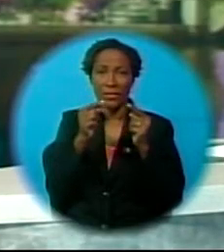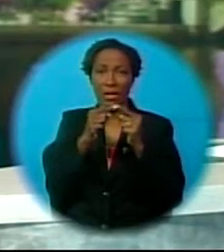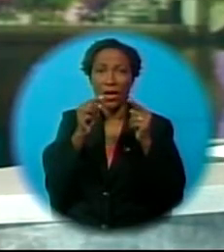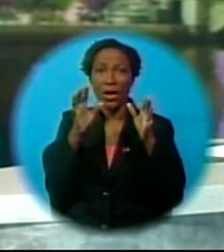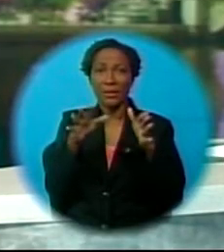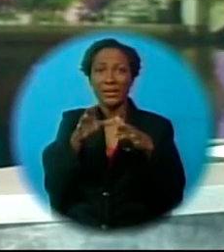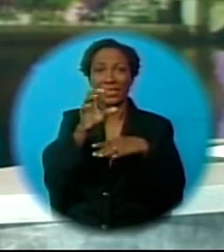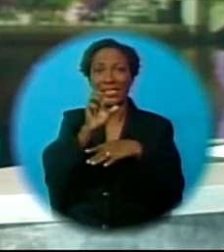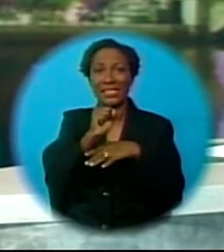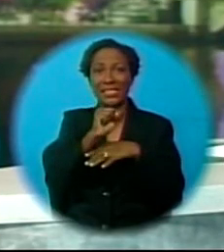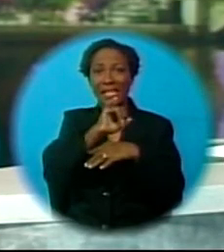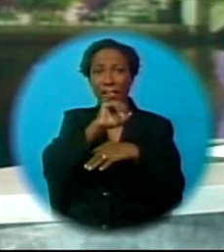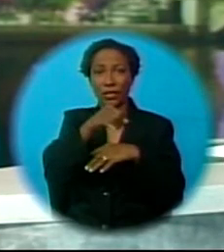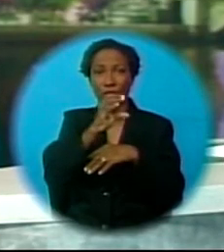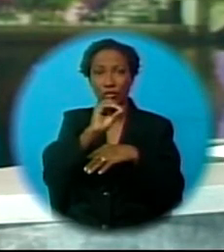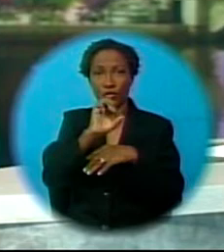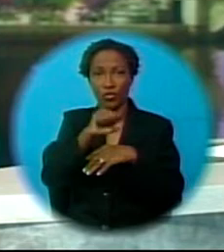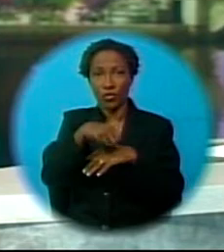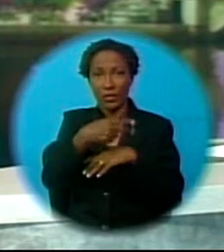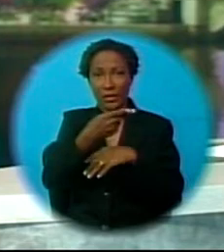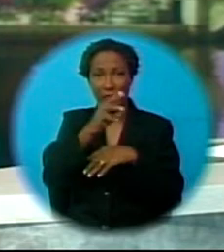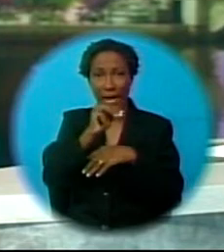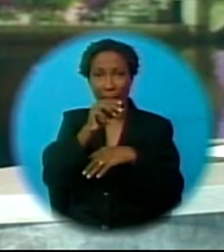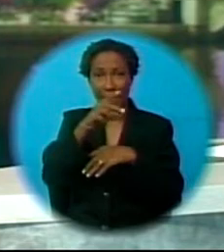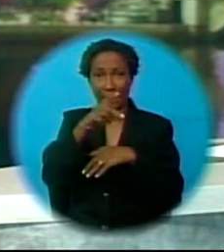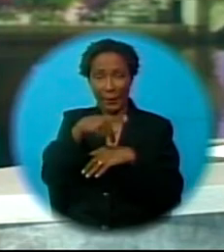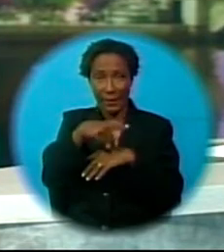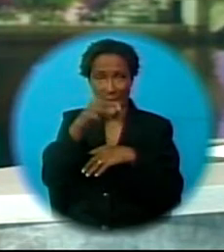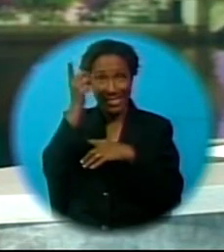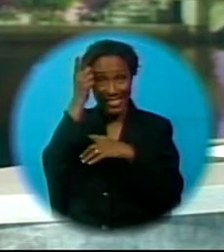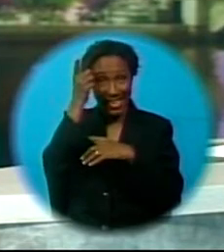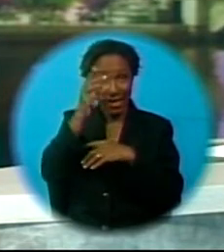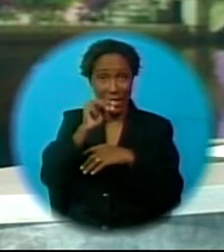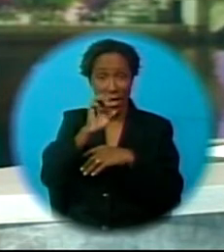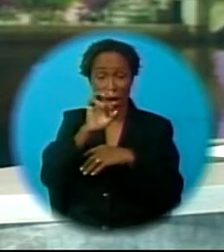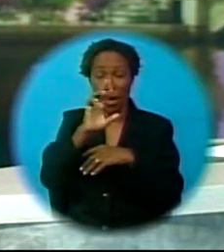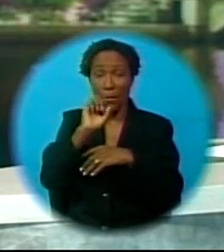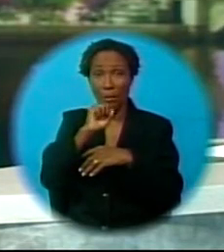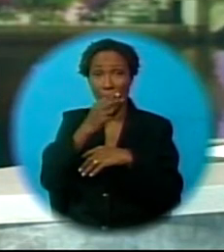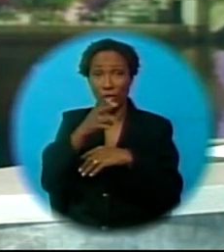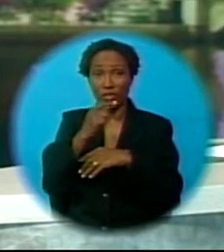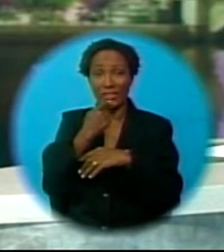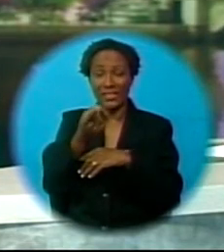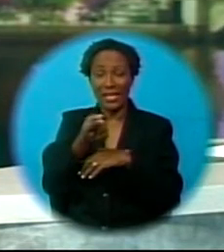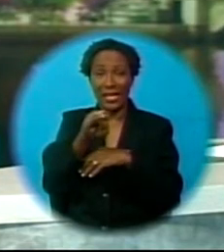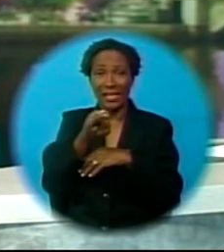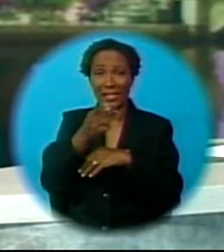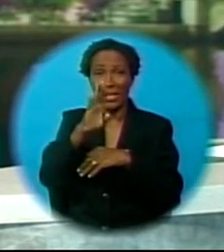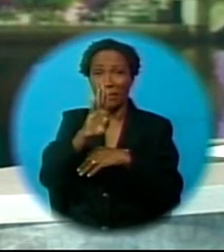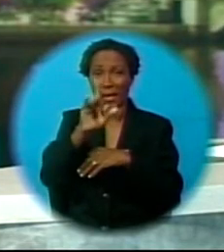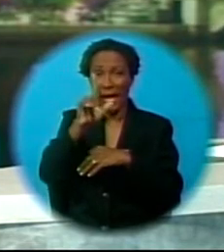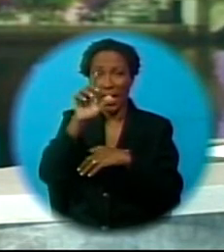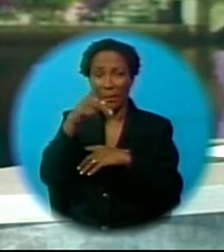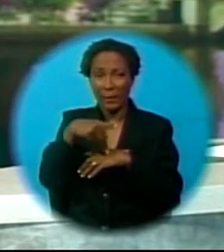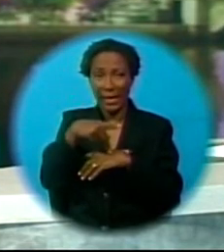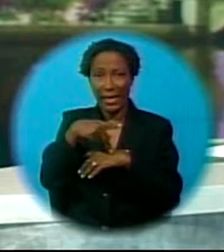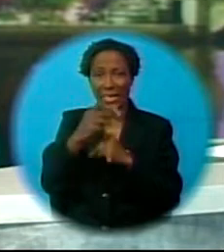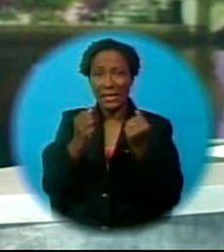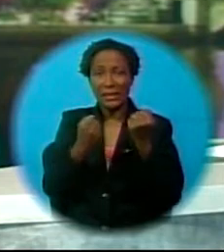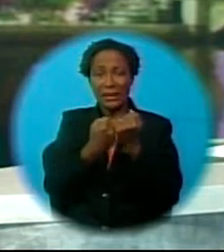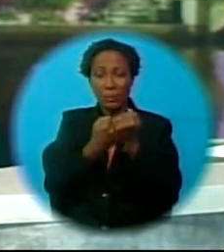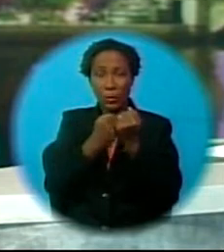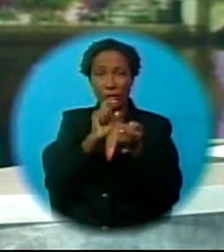Opposition St. Joseph MP Dale Marshall says the Barbados Labour Party has no objections to the amended bill. He, however, says